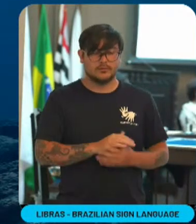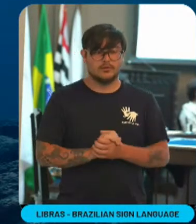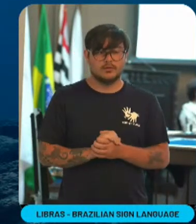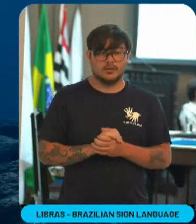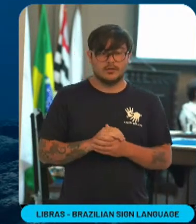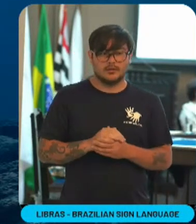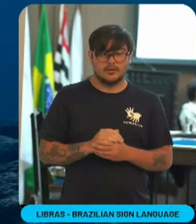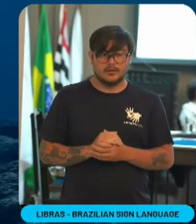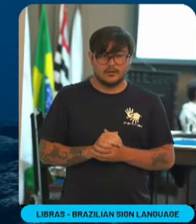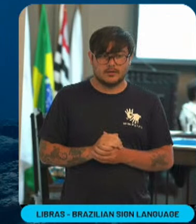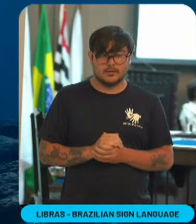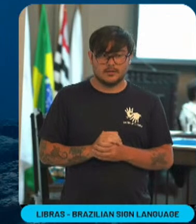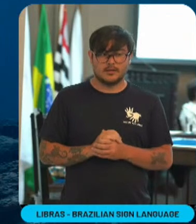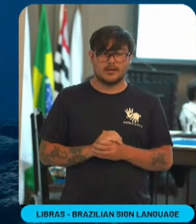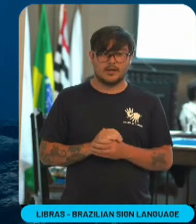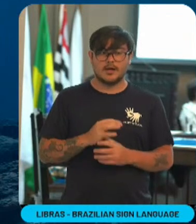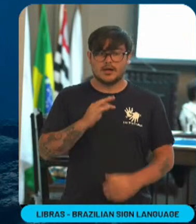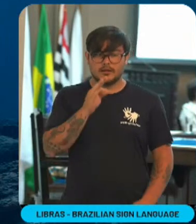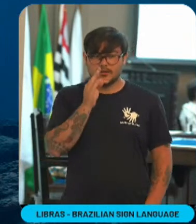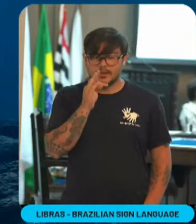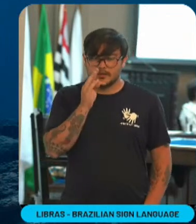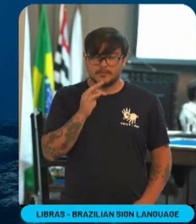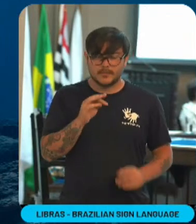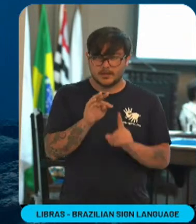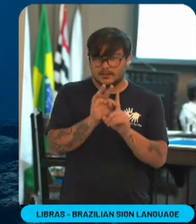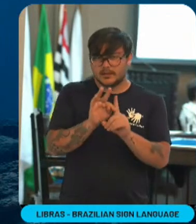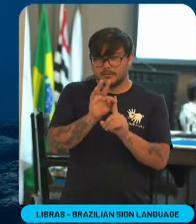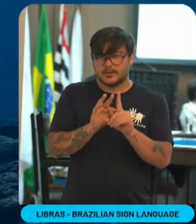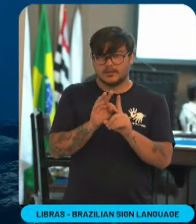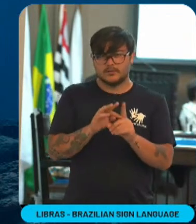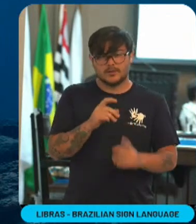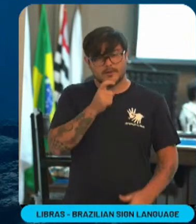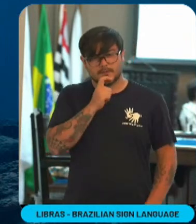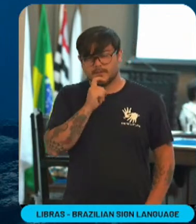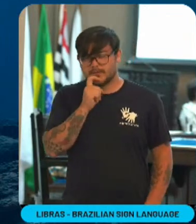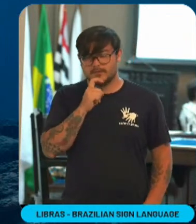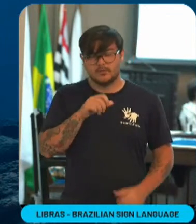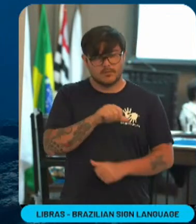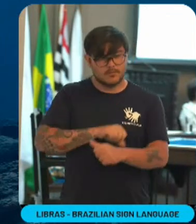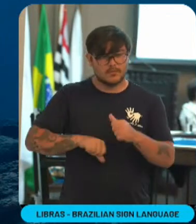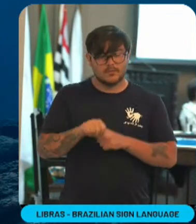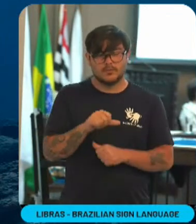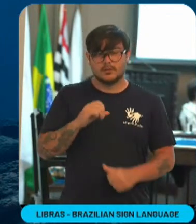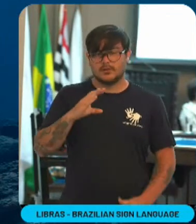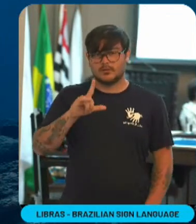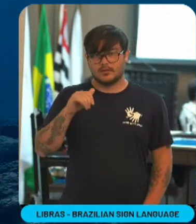the temperature of the Pacific Ocean, so far away from us, but interfering a